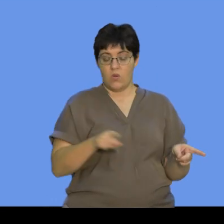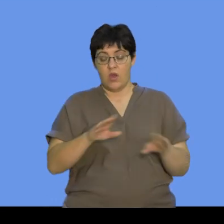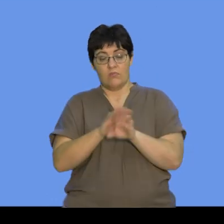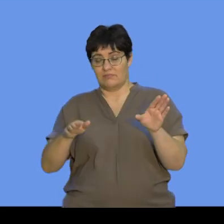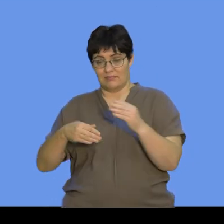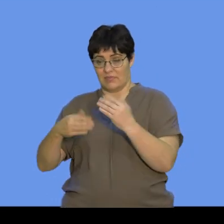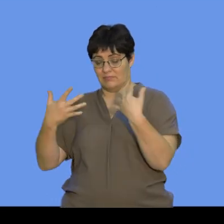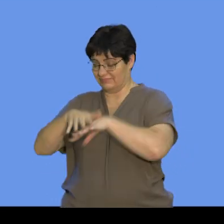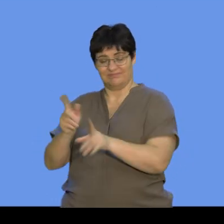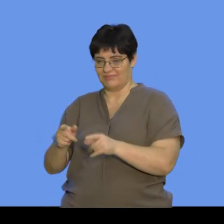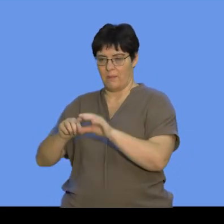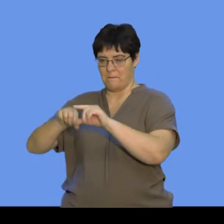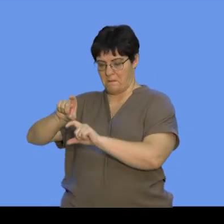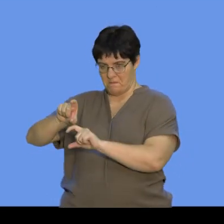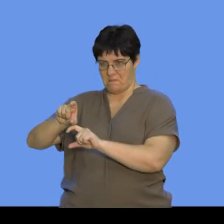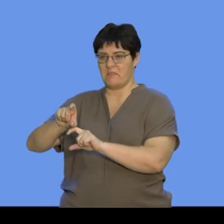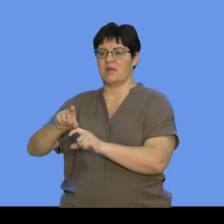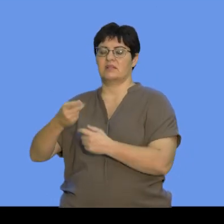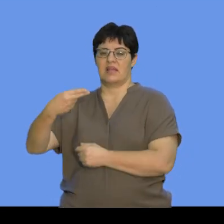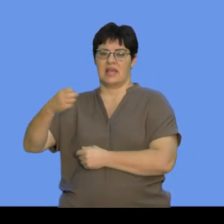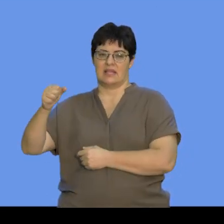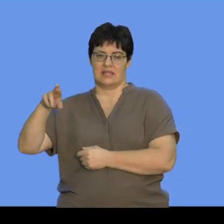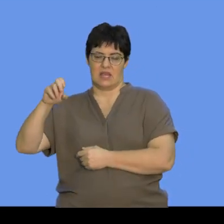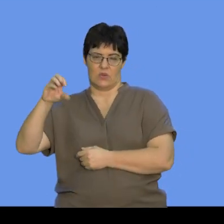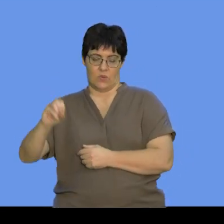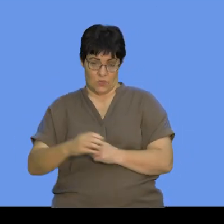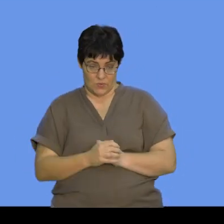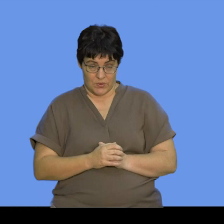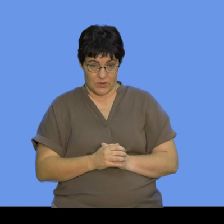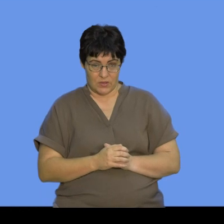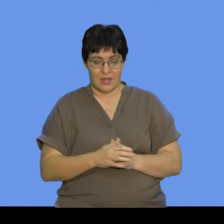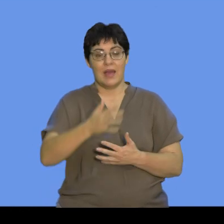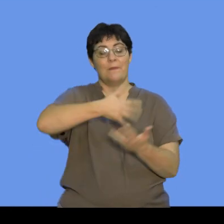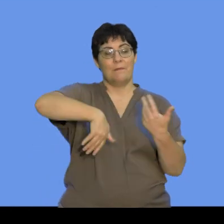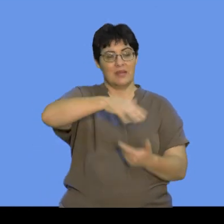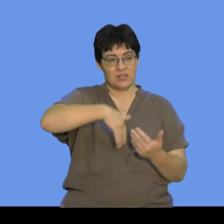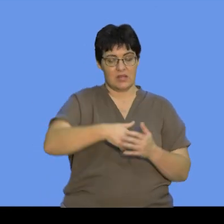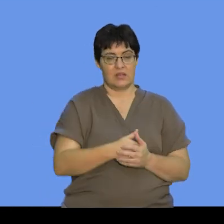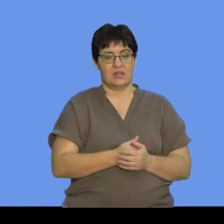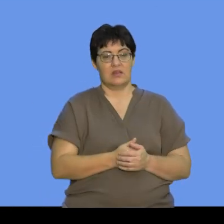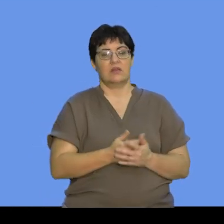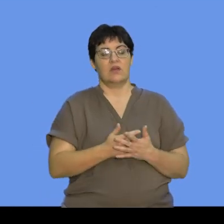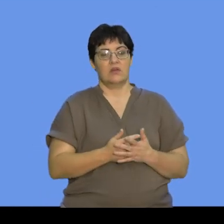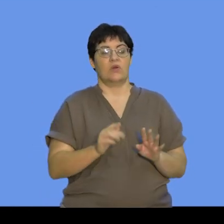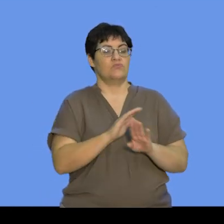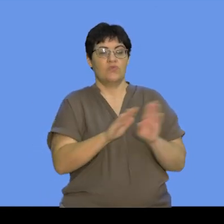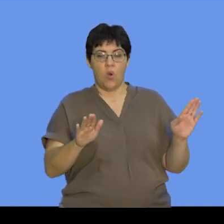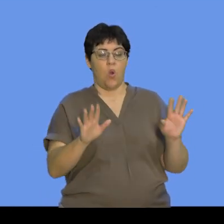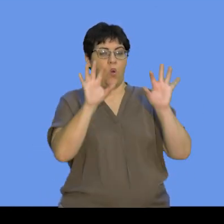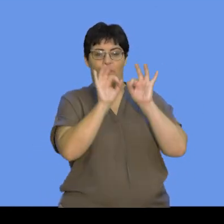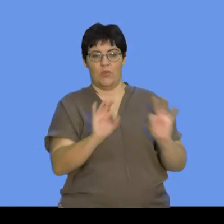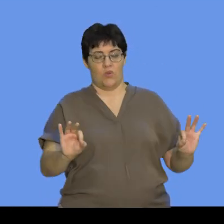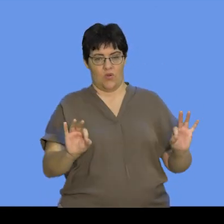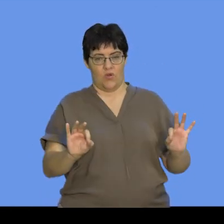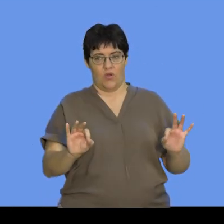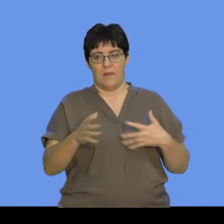mixture is a heterogeneous mixture. And a mixture is actually an impure form of matter,